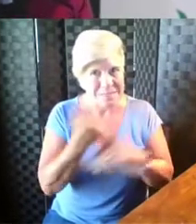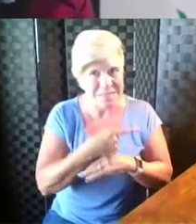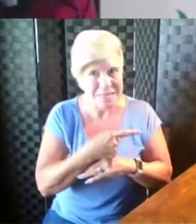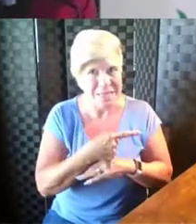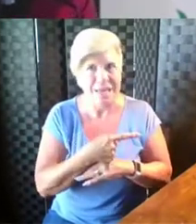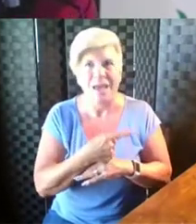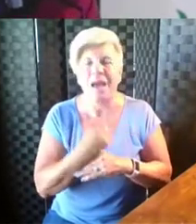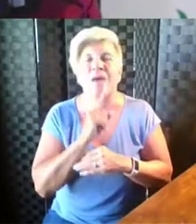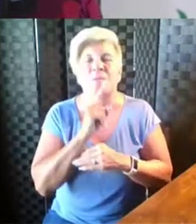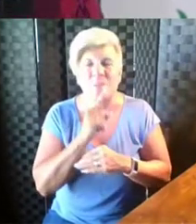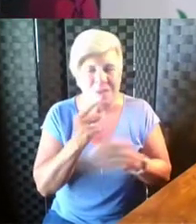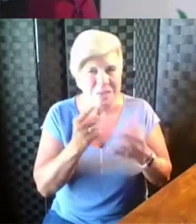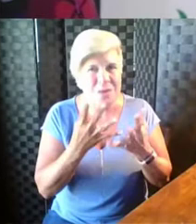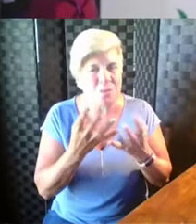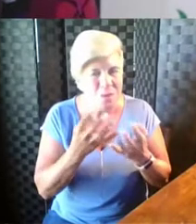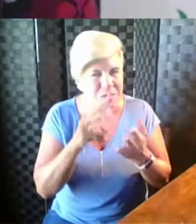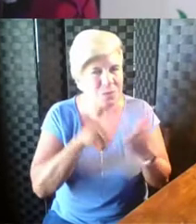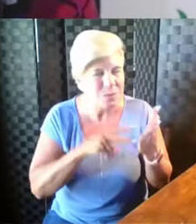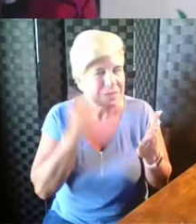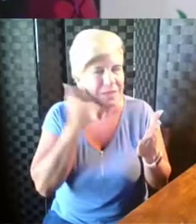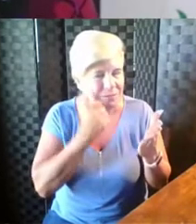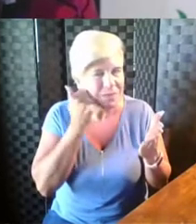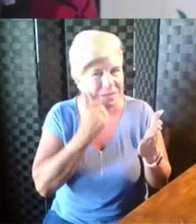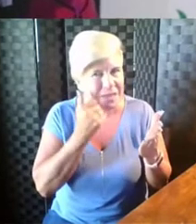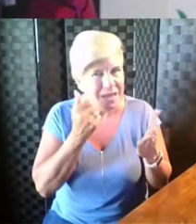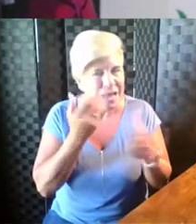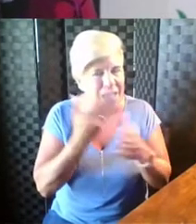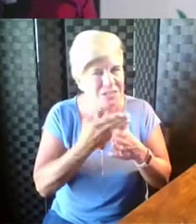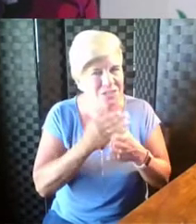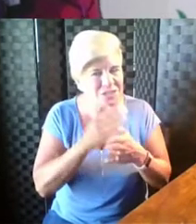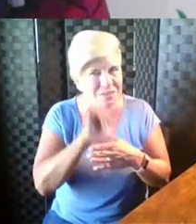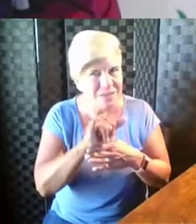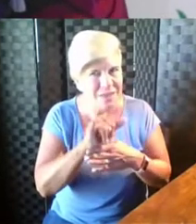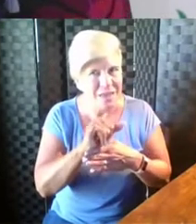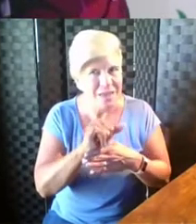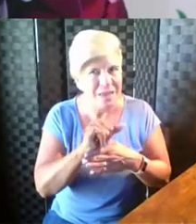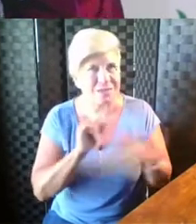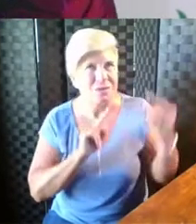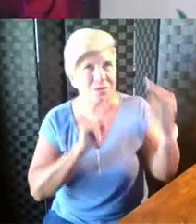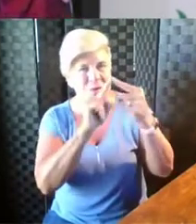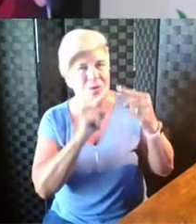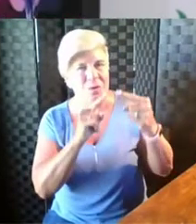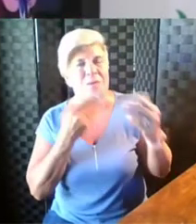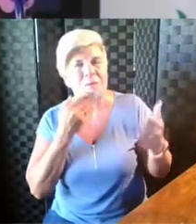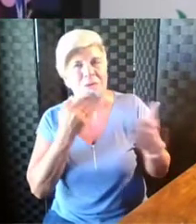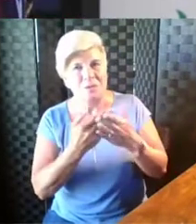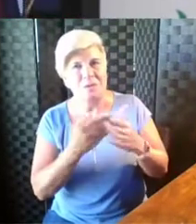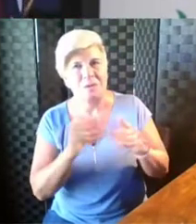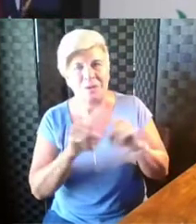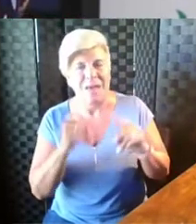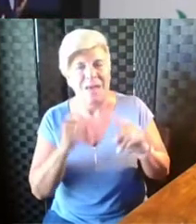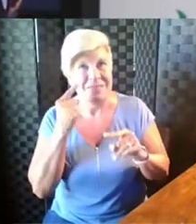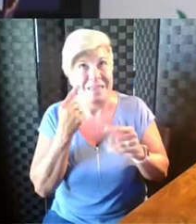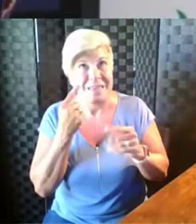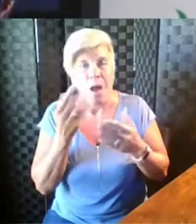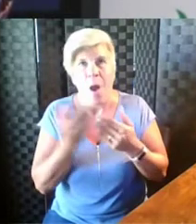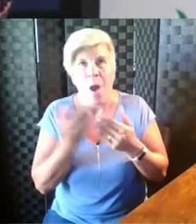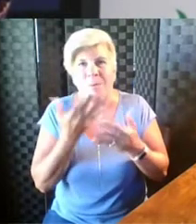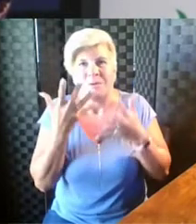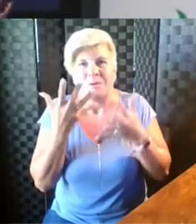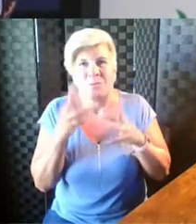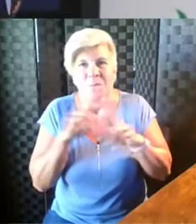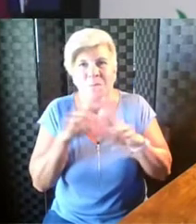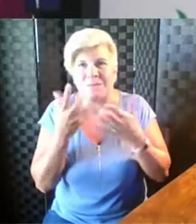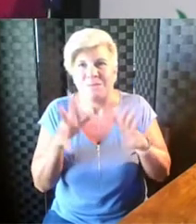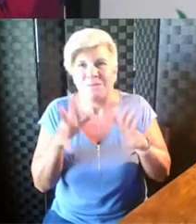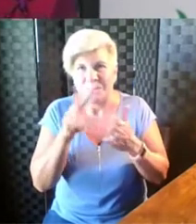that I really wanted to read every day, and I've been doing pretty well on my goal, and I think I'm ready to finish a book today, so I'm motivated to do that when